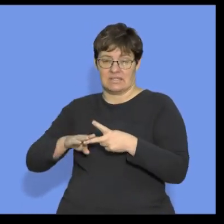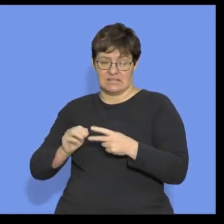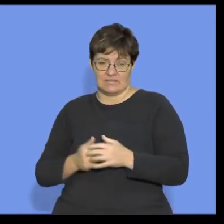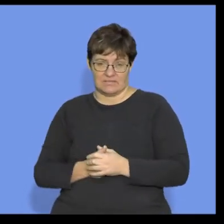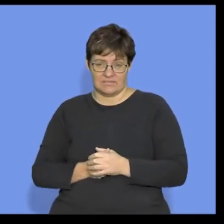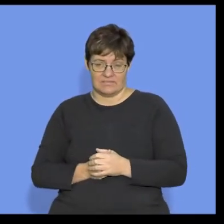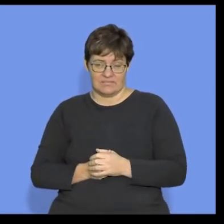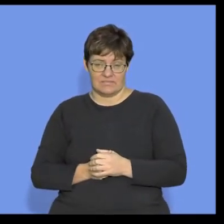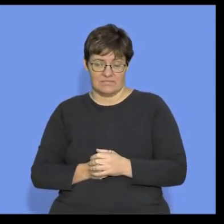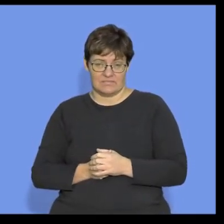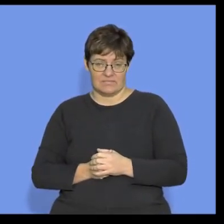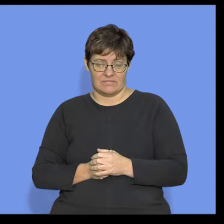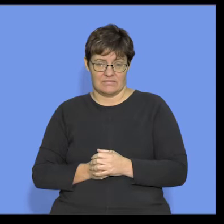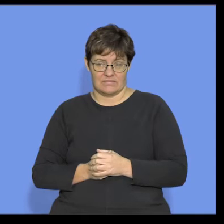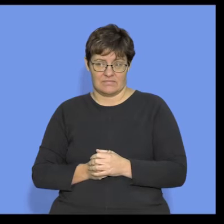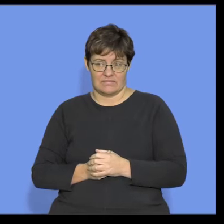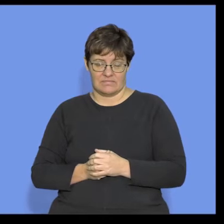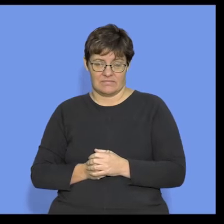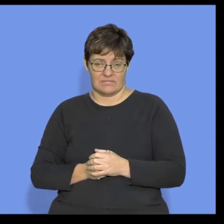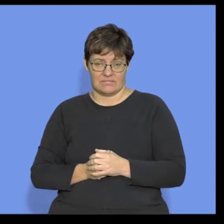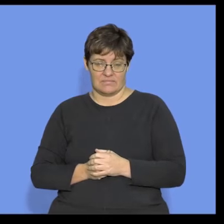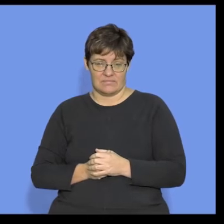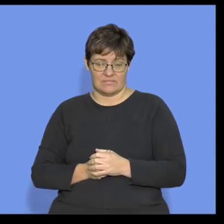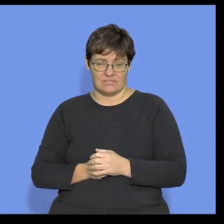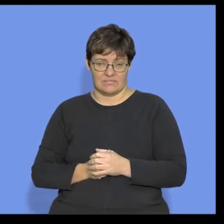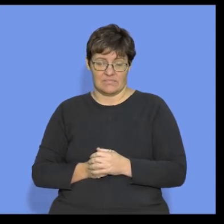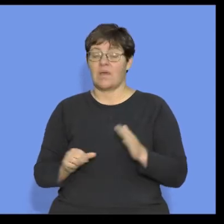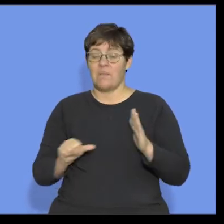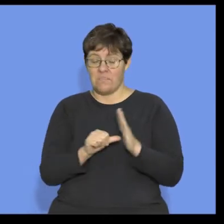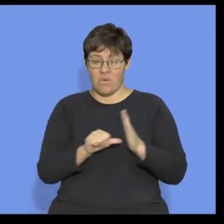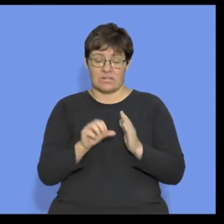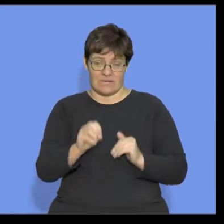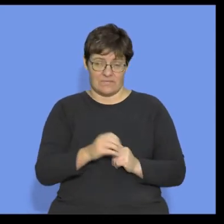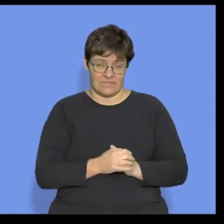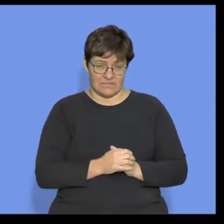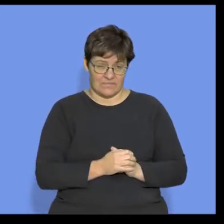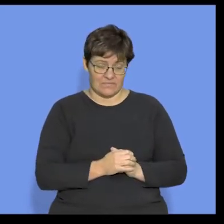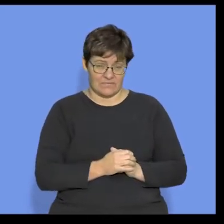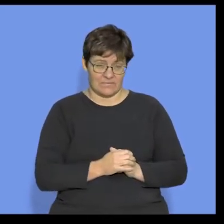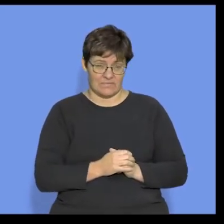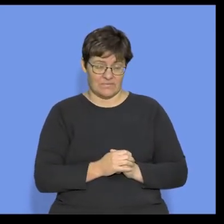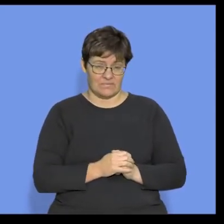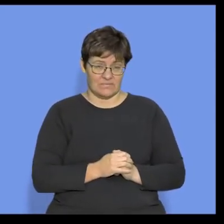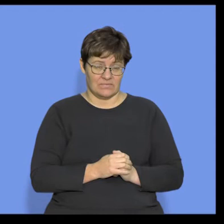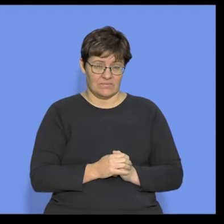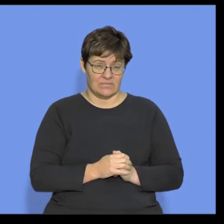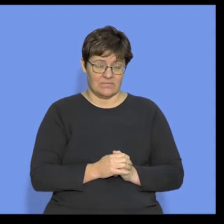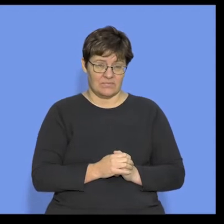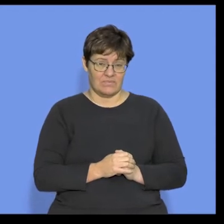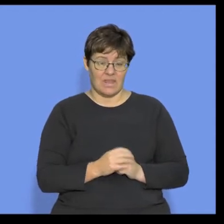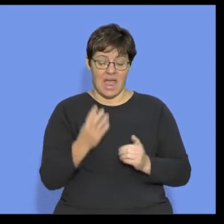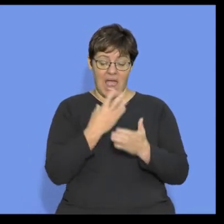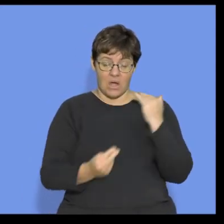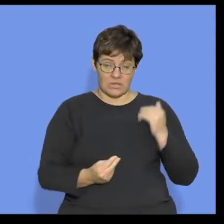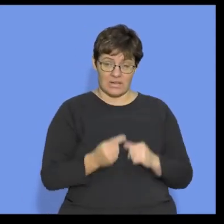influence on the outcome of the second event. Very important. Are we together?